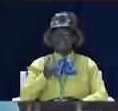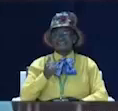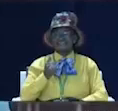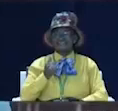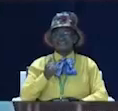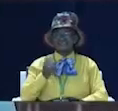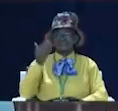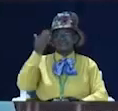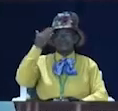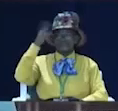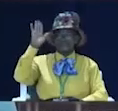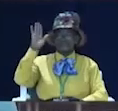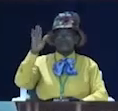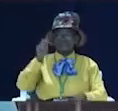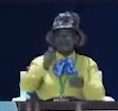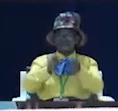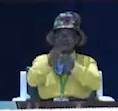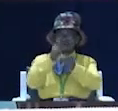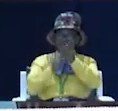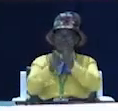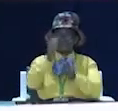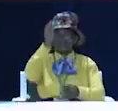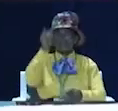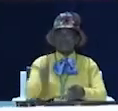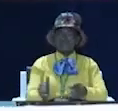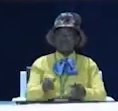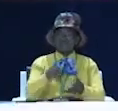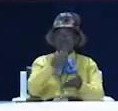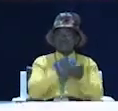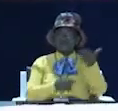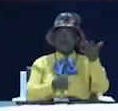I don't know exactly what God wants to do tonight,